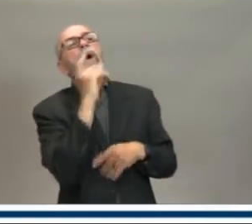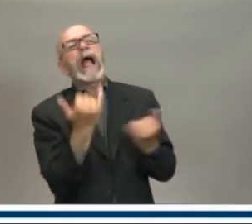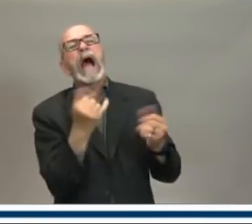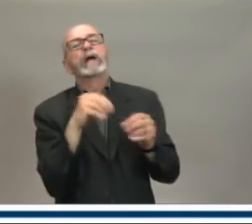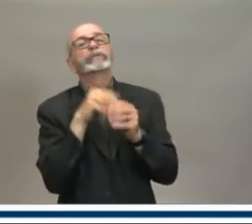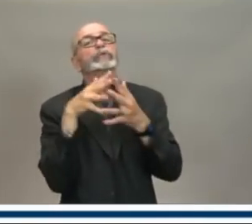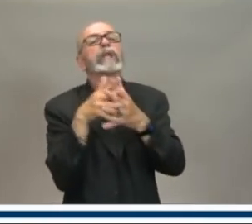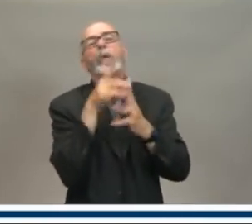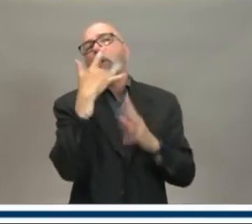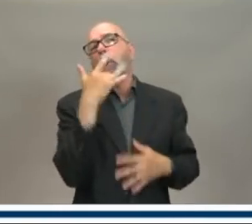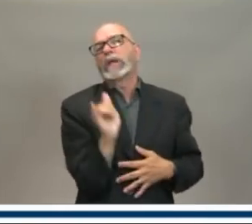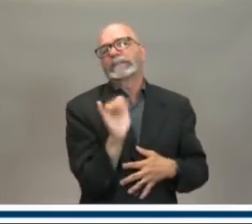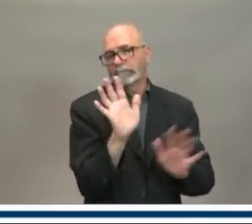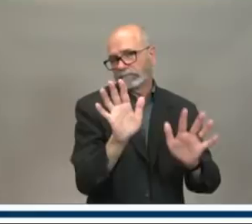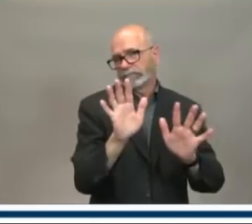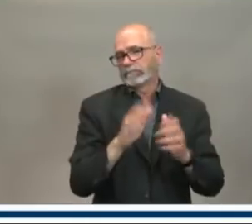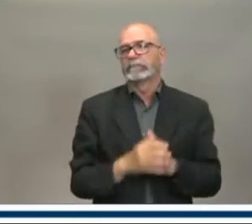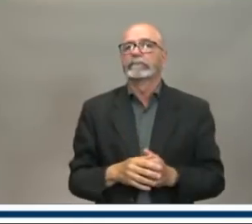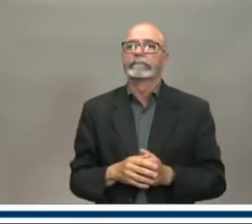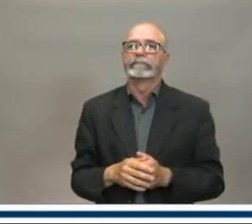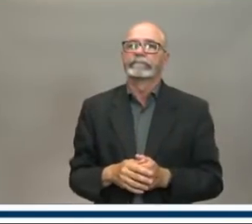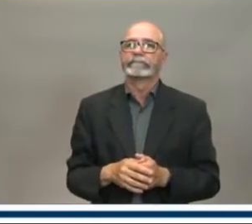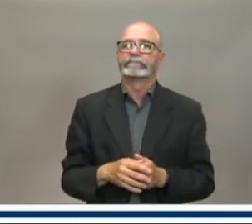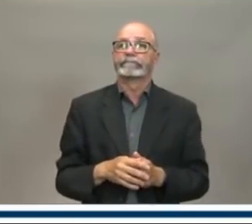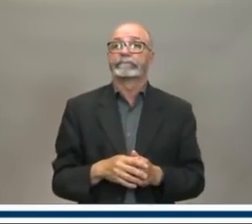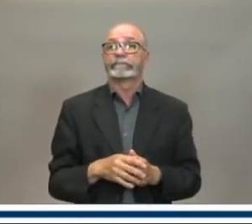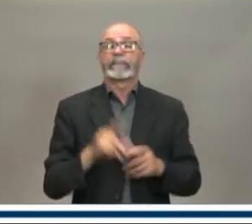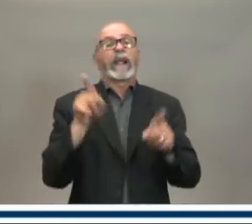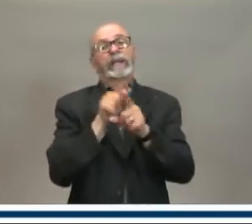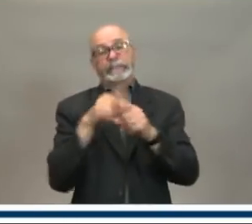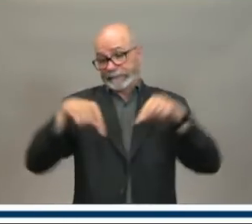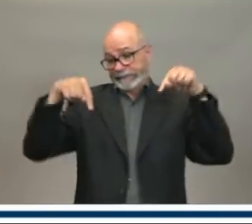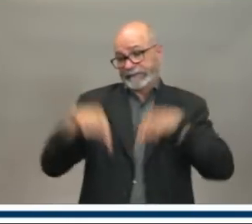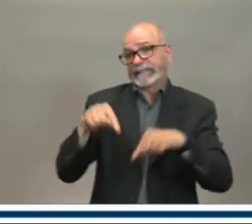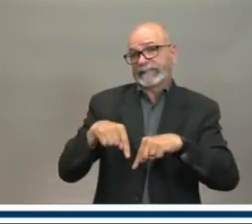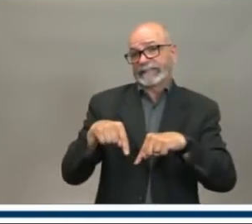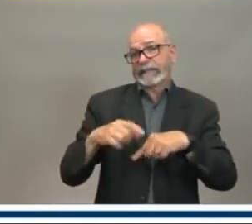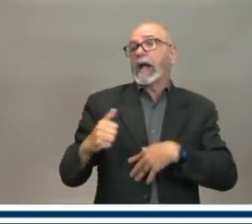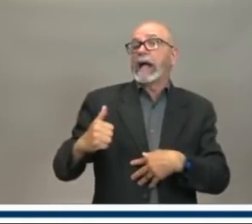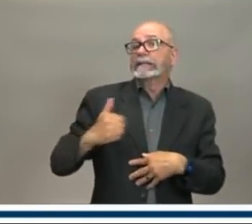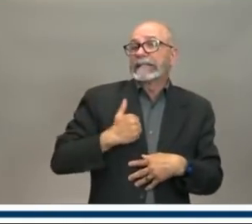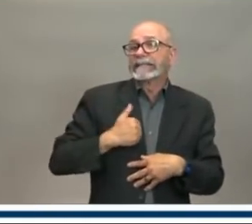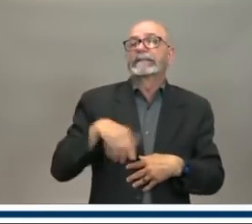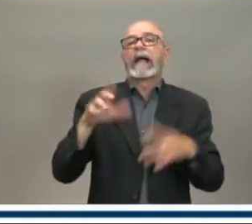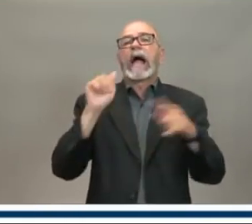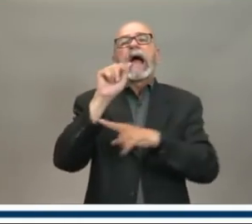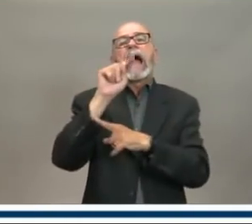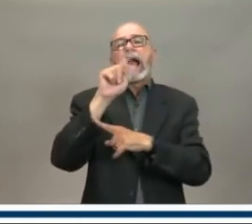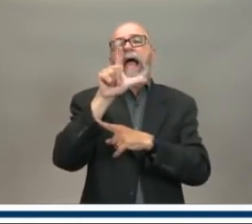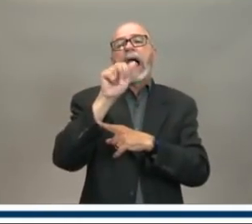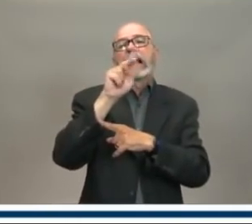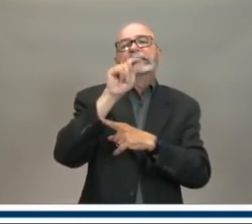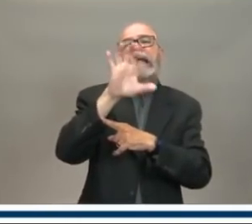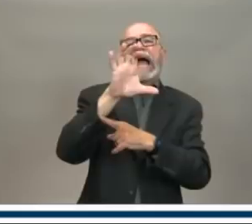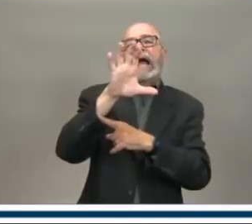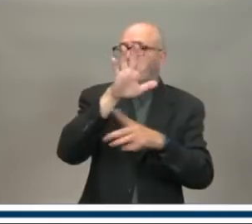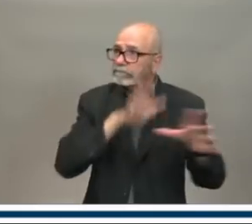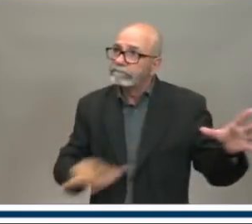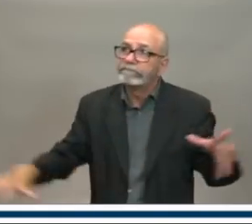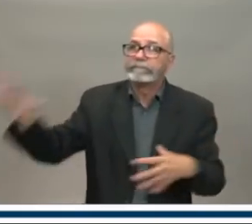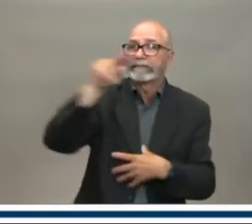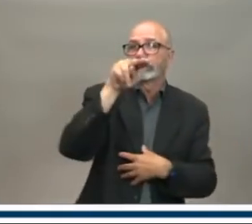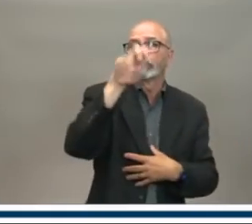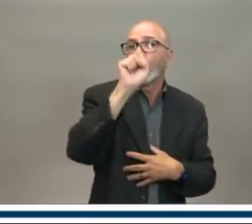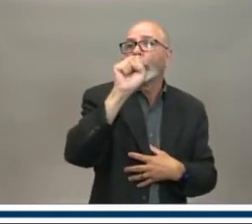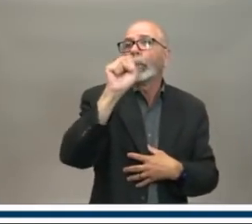that. And as well, internally inside of Atlantic Canada, what do we look around mobility across our